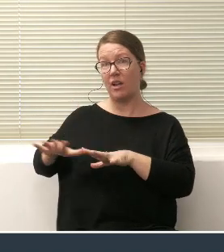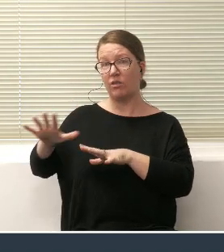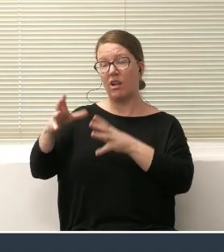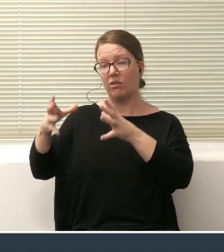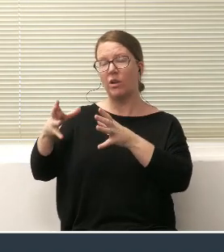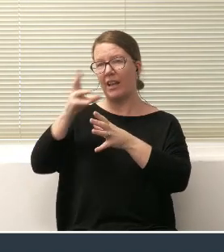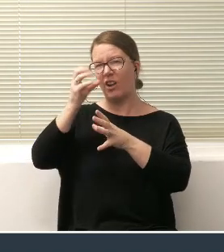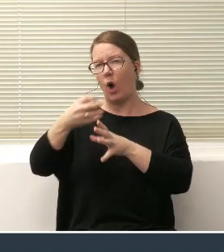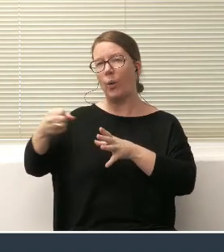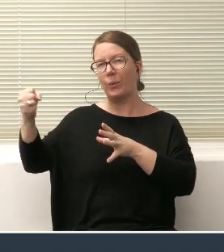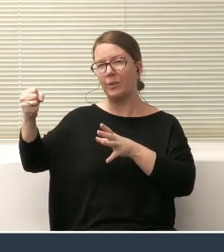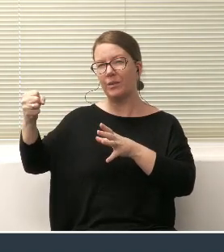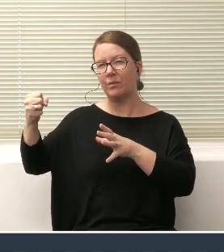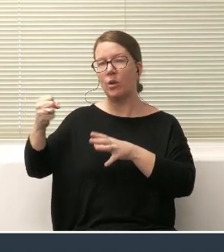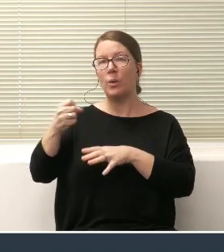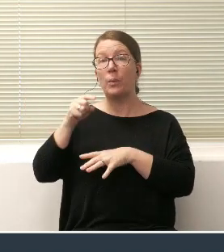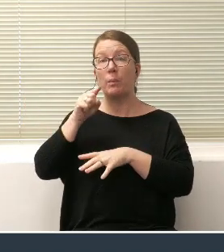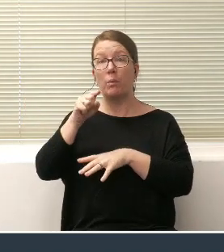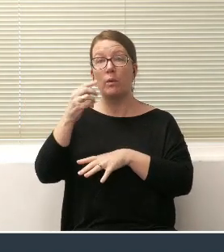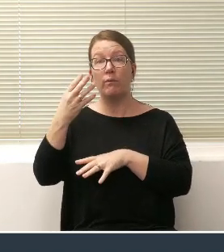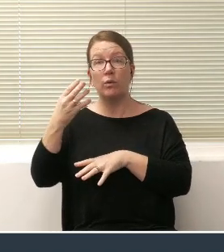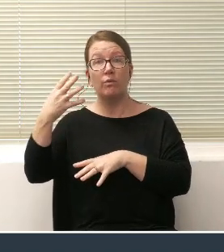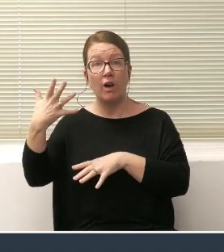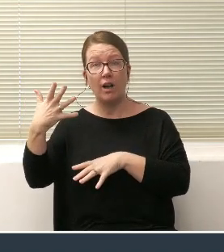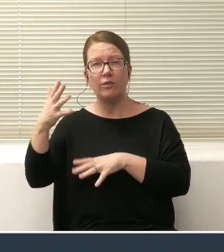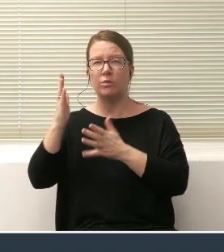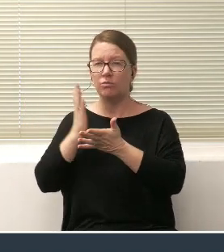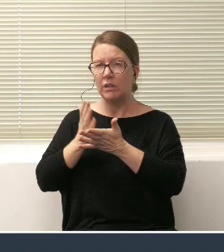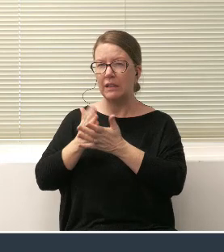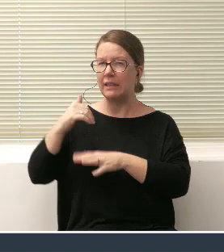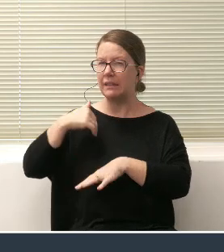So the 0.45, do we need that?